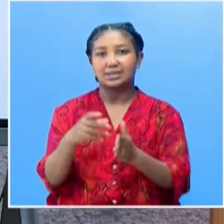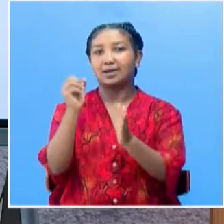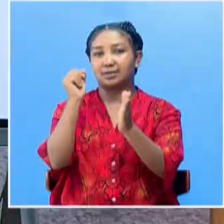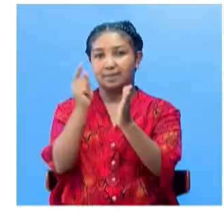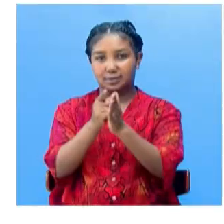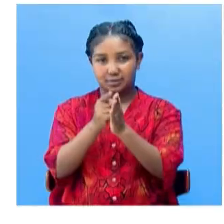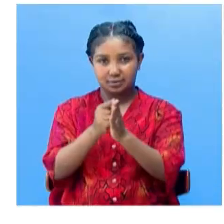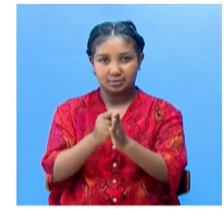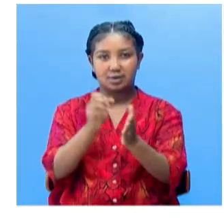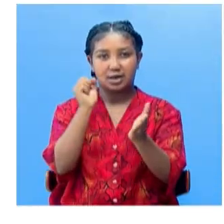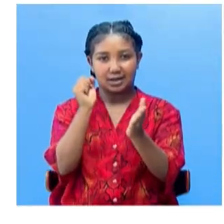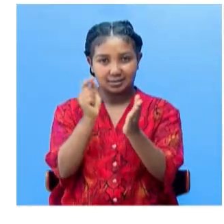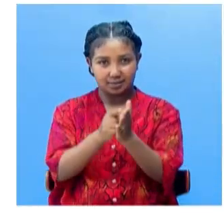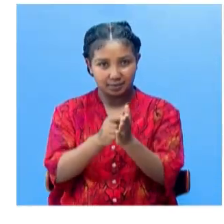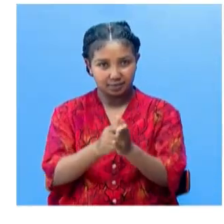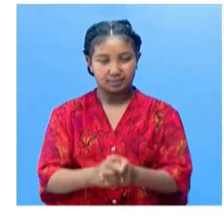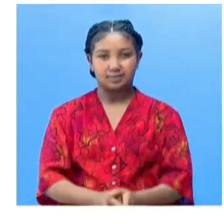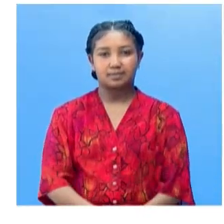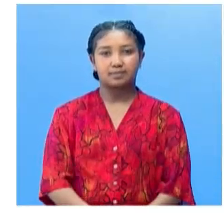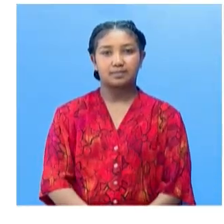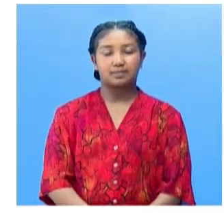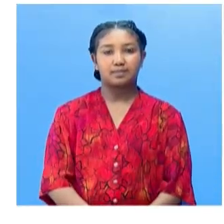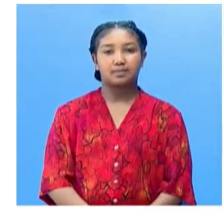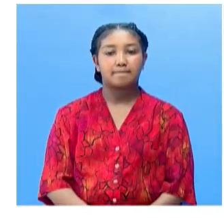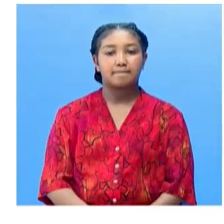example. Example.